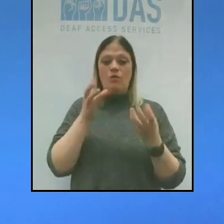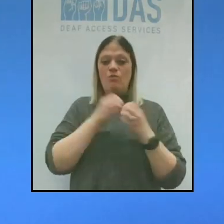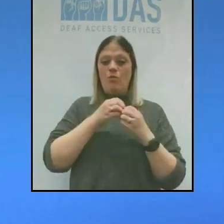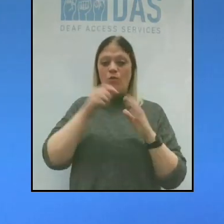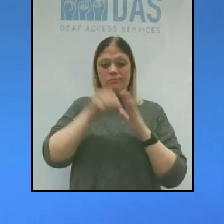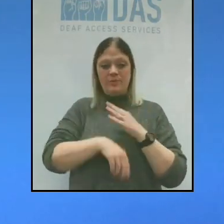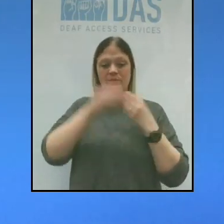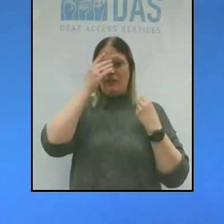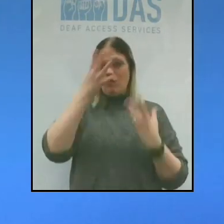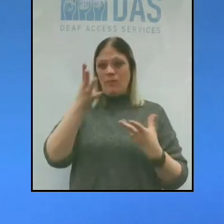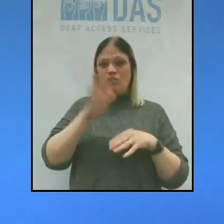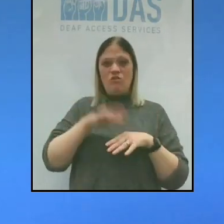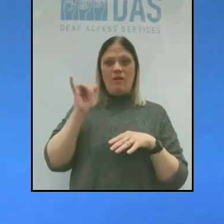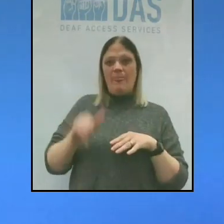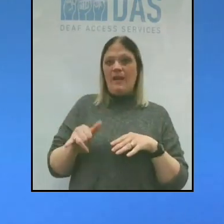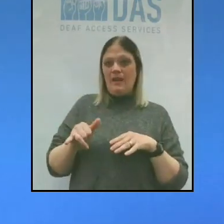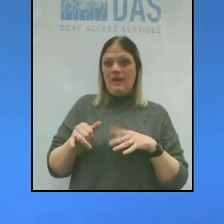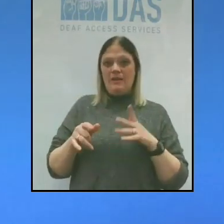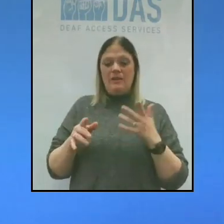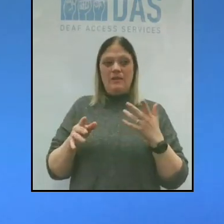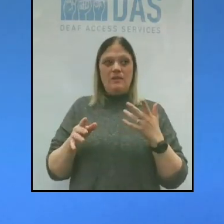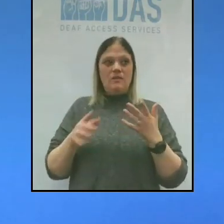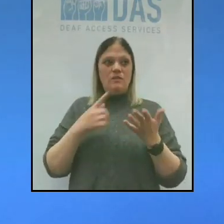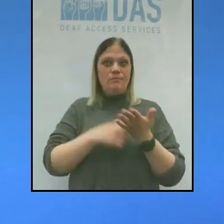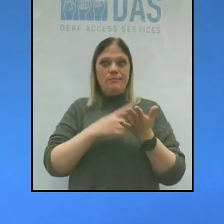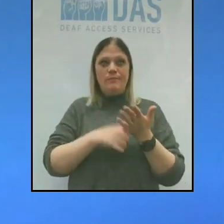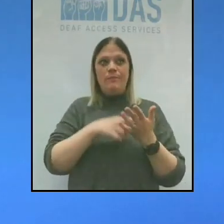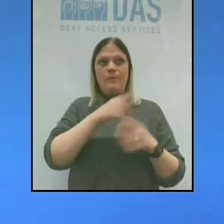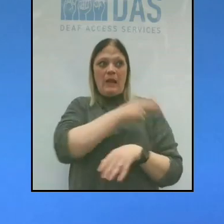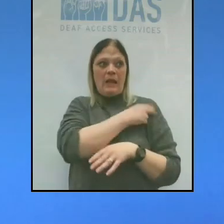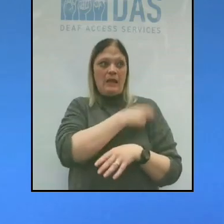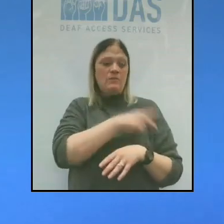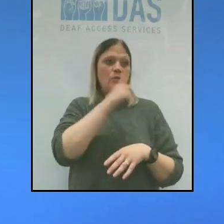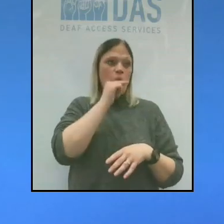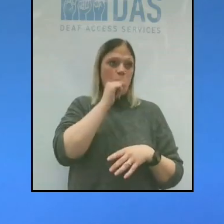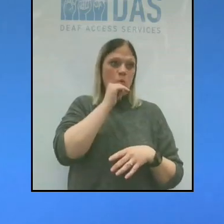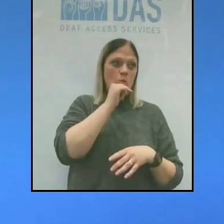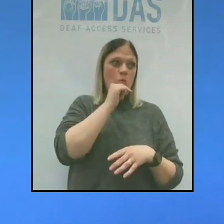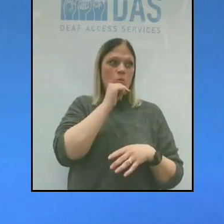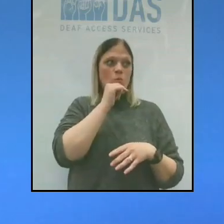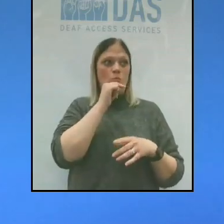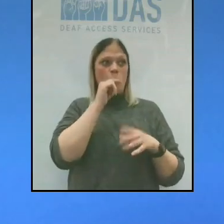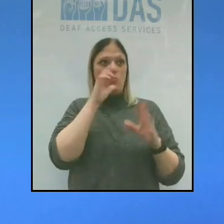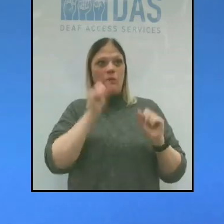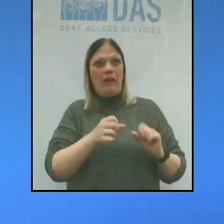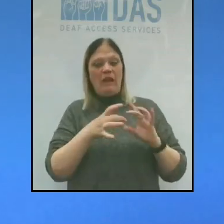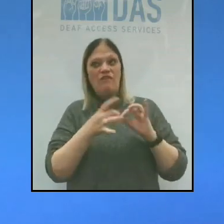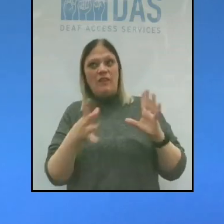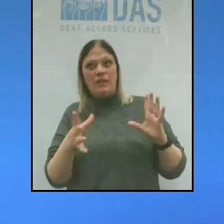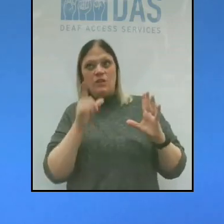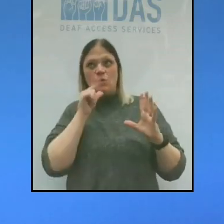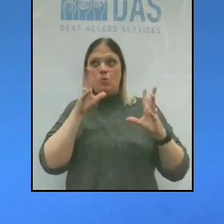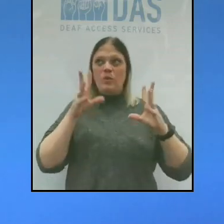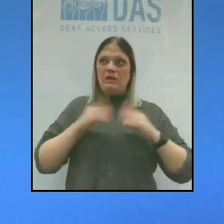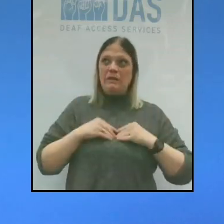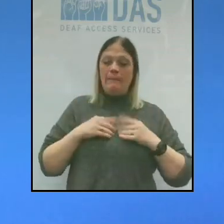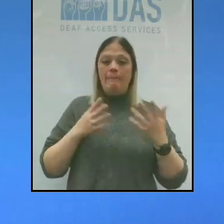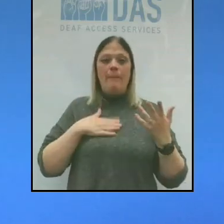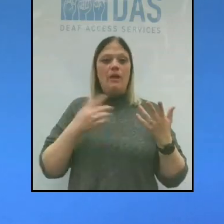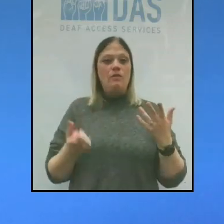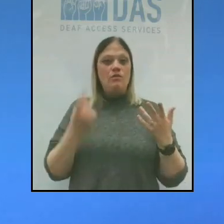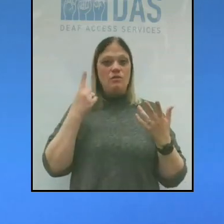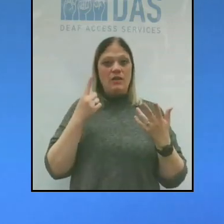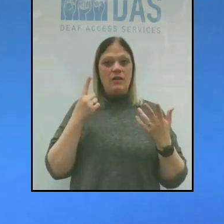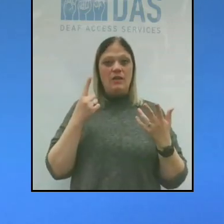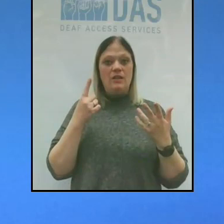on that guidance. It talks about who a hospital can release to a nursing home and who a nursing home can accept. It's my understanding, and